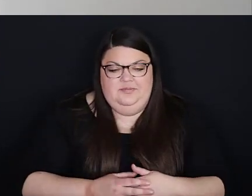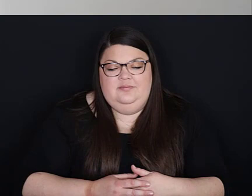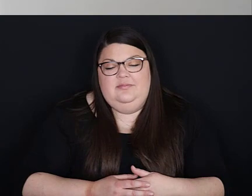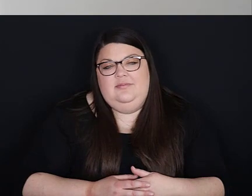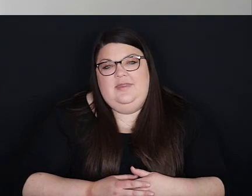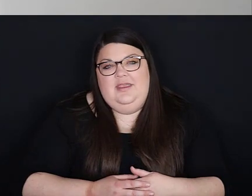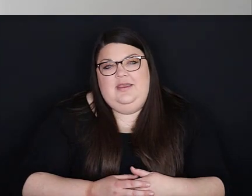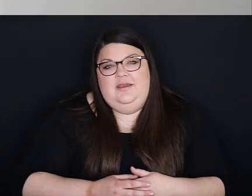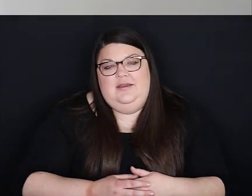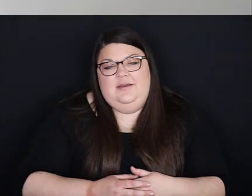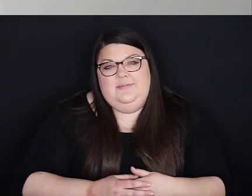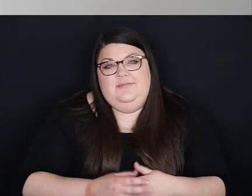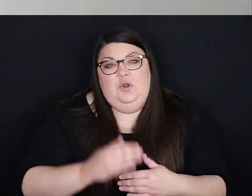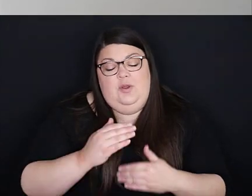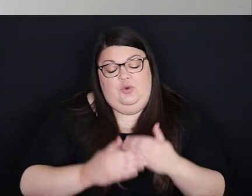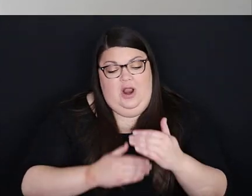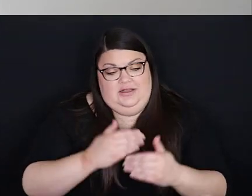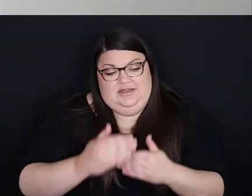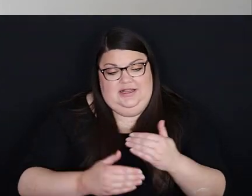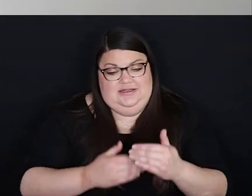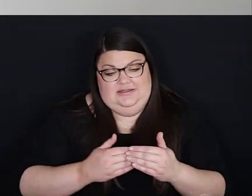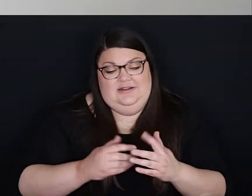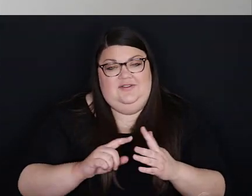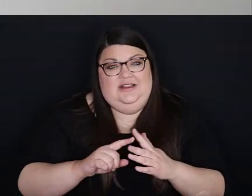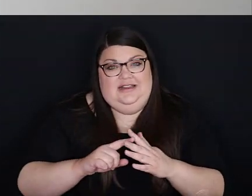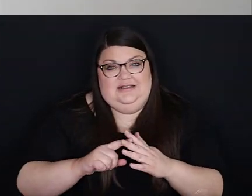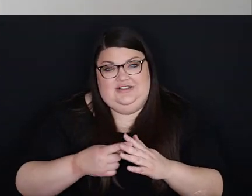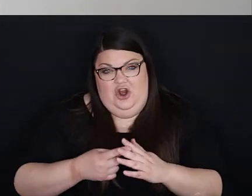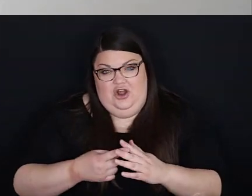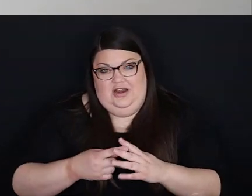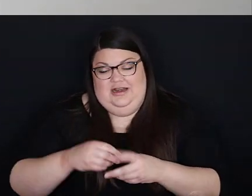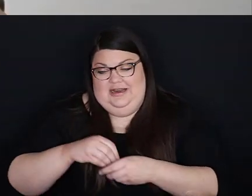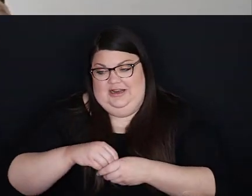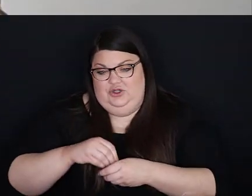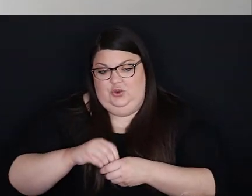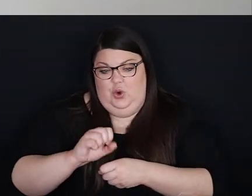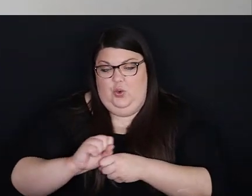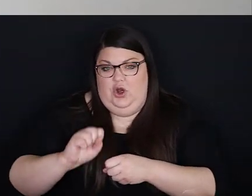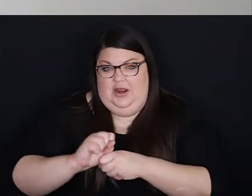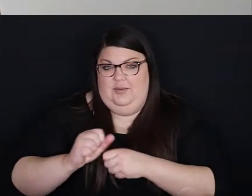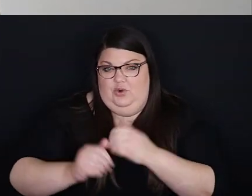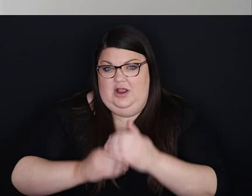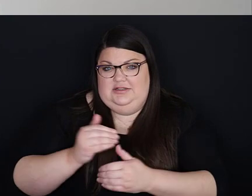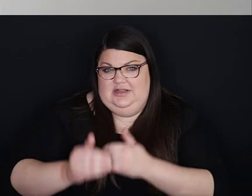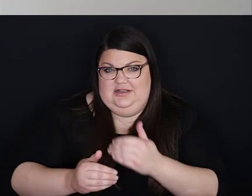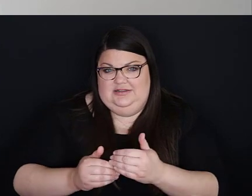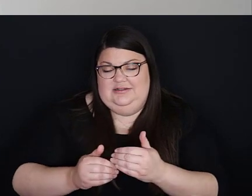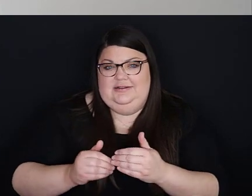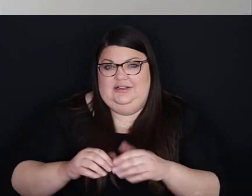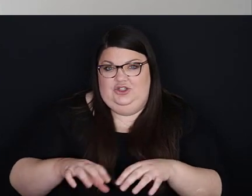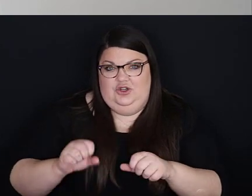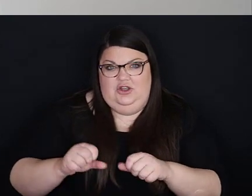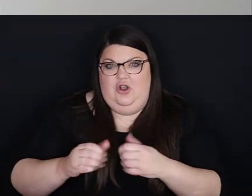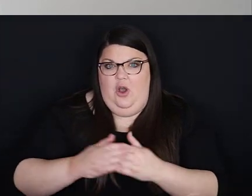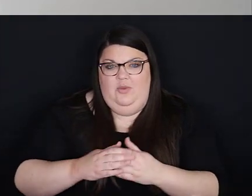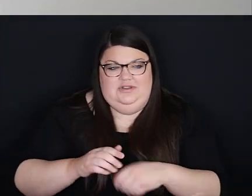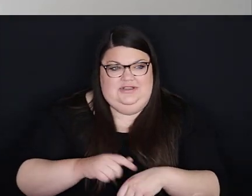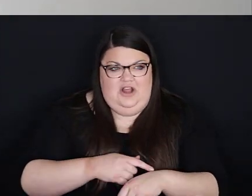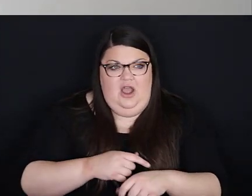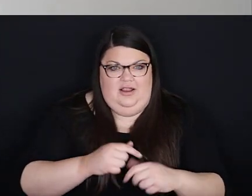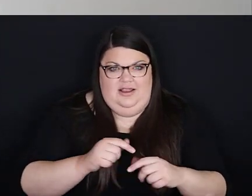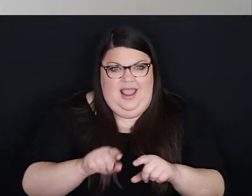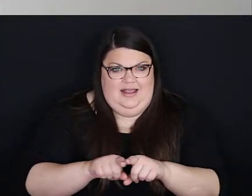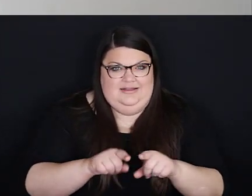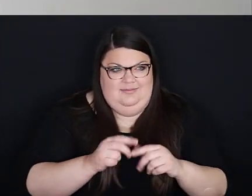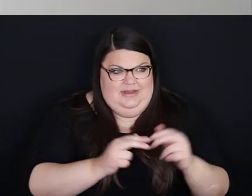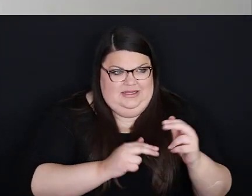so it's the process of getting it started and into a working process took almost as long as it did to build